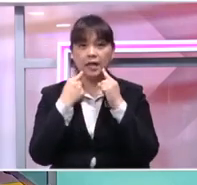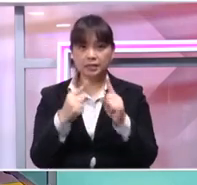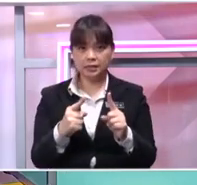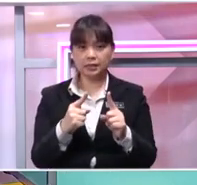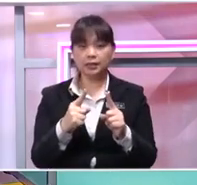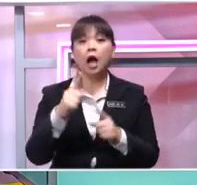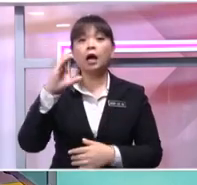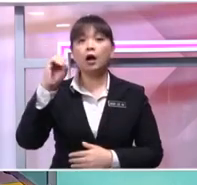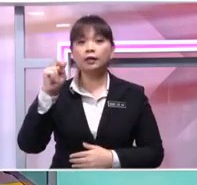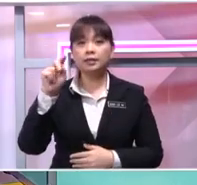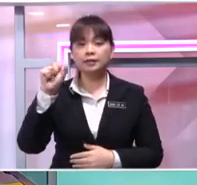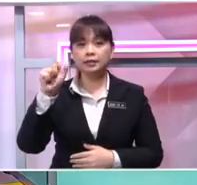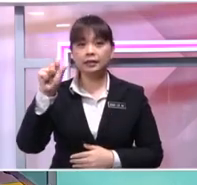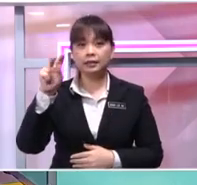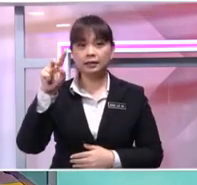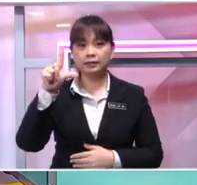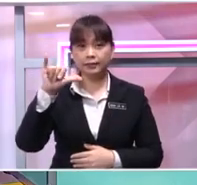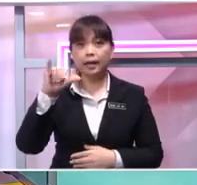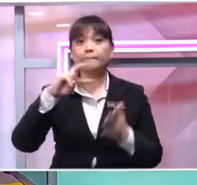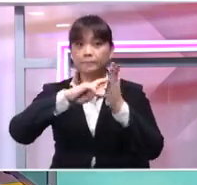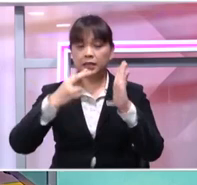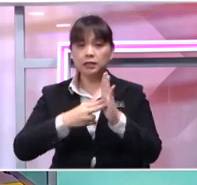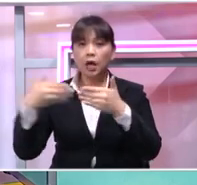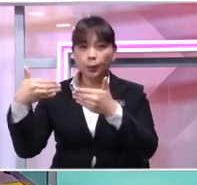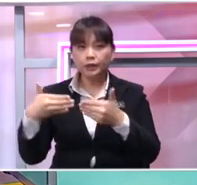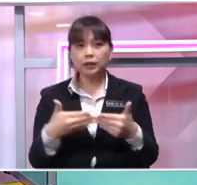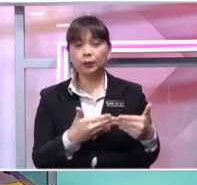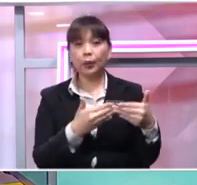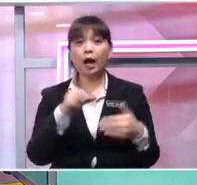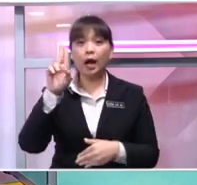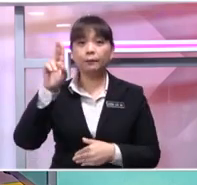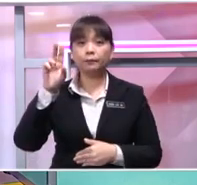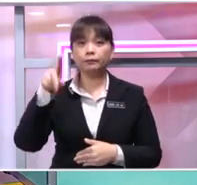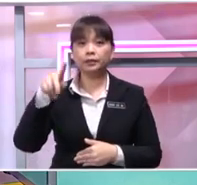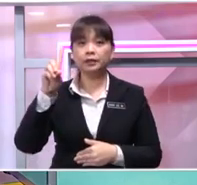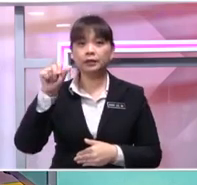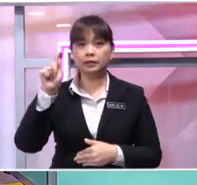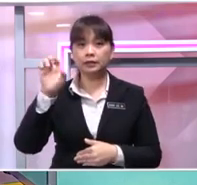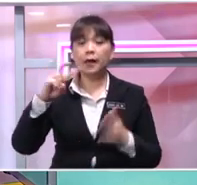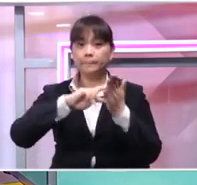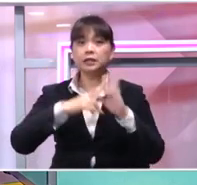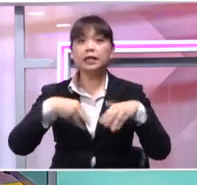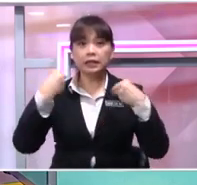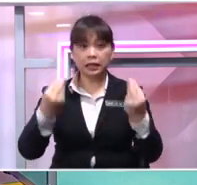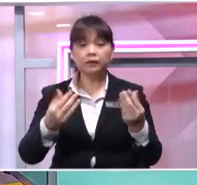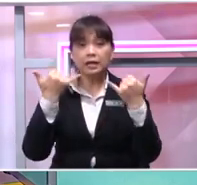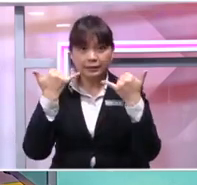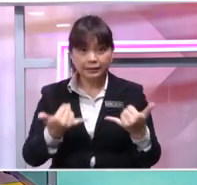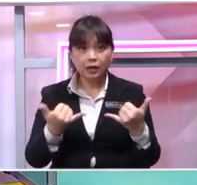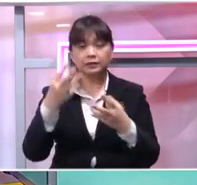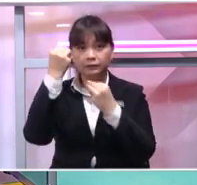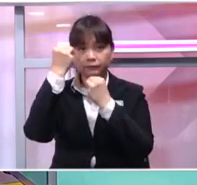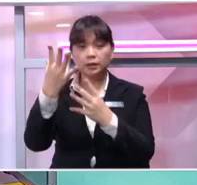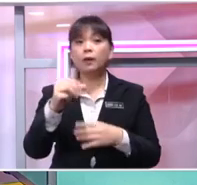means continuously. Yes. Okay, update, you give most recent information. Okay, not the